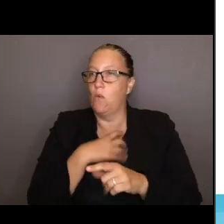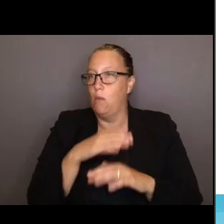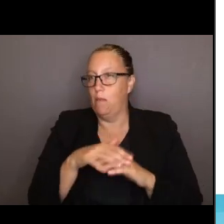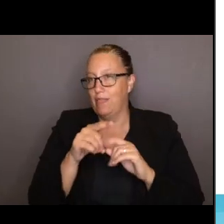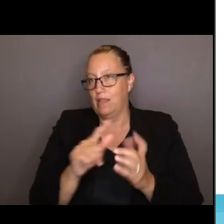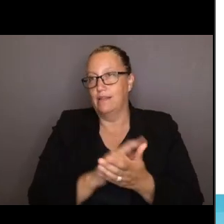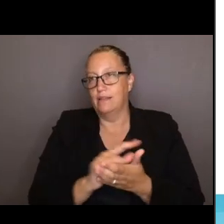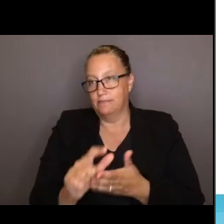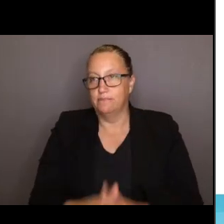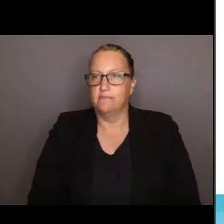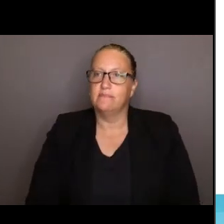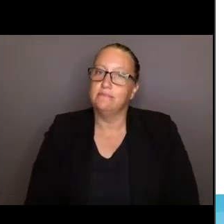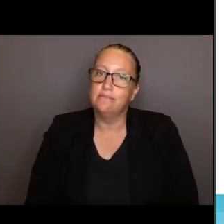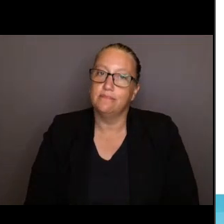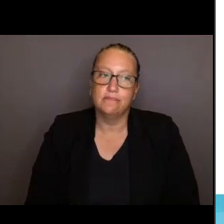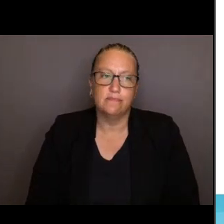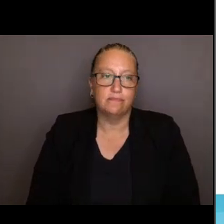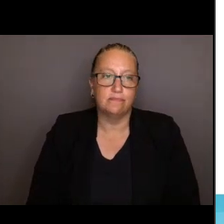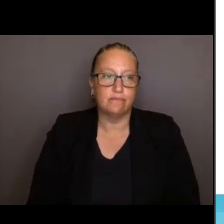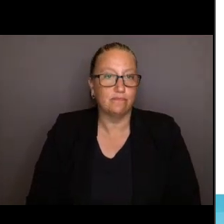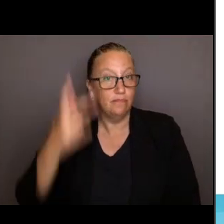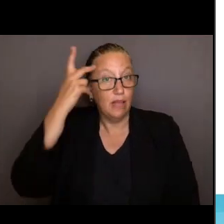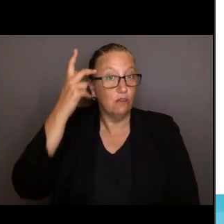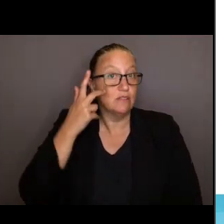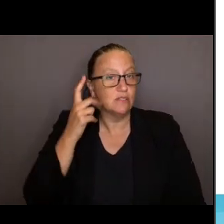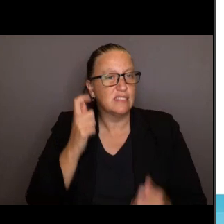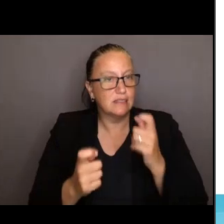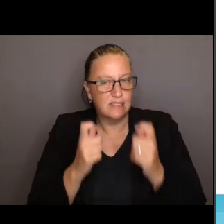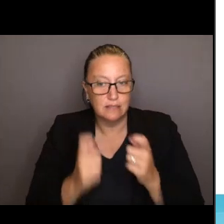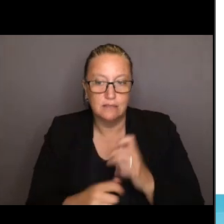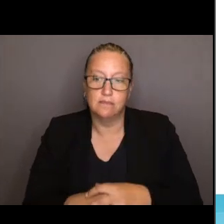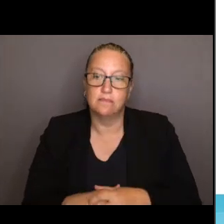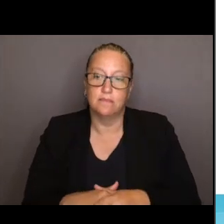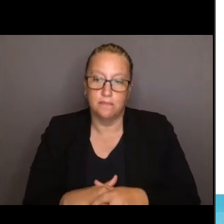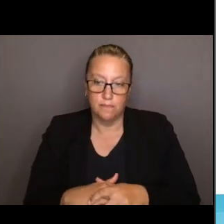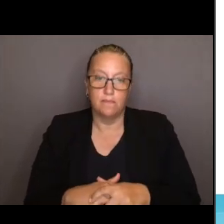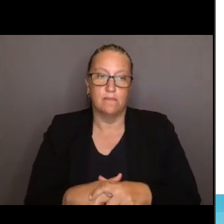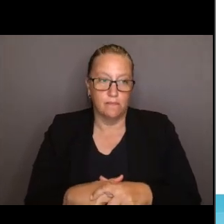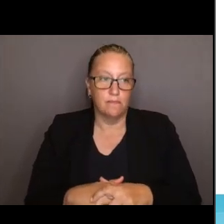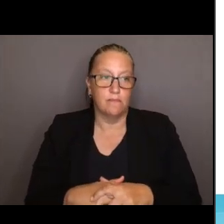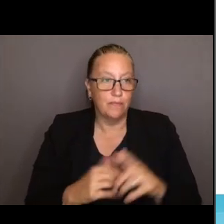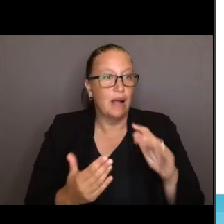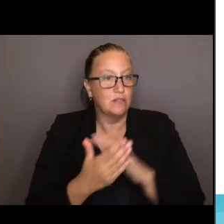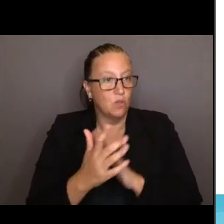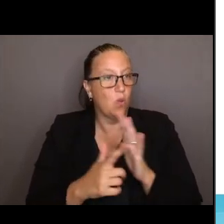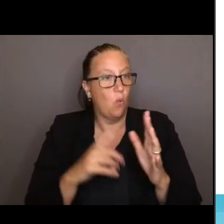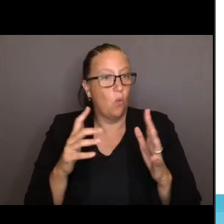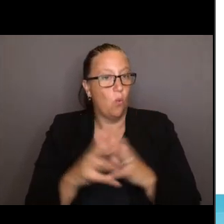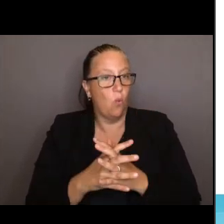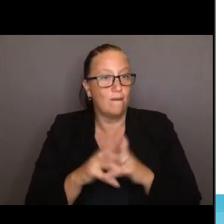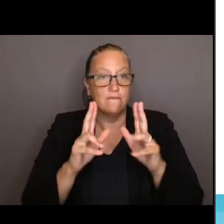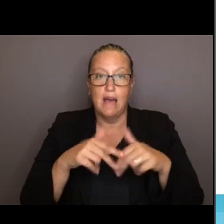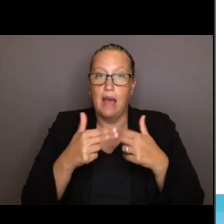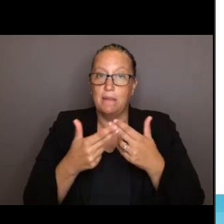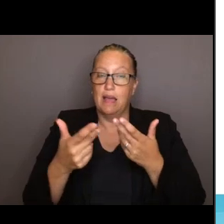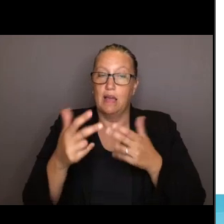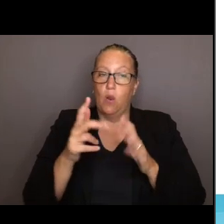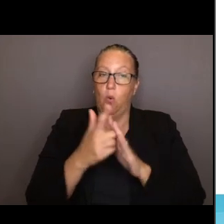So parentage testing, again, back to the law. Under the Family Law Regulations, it sets